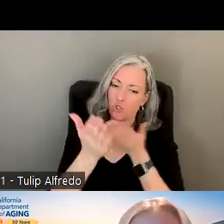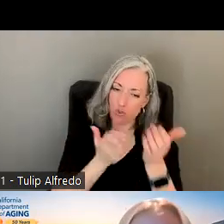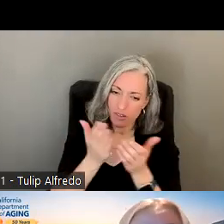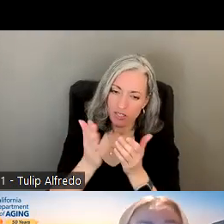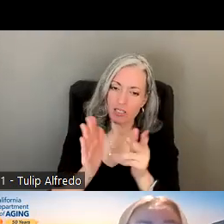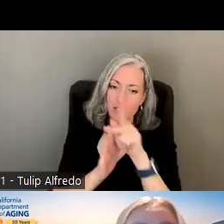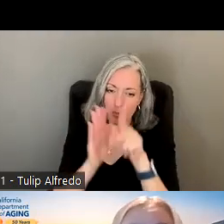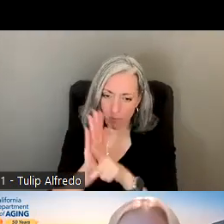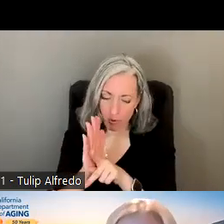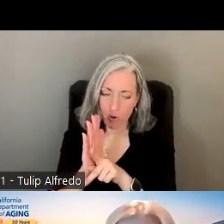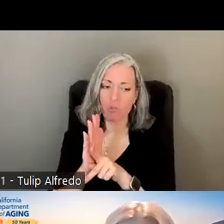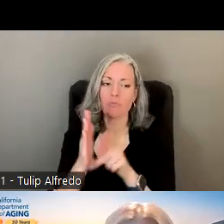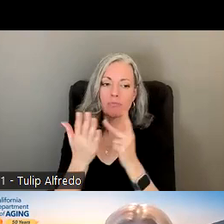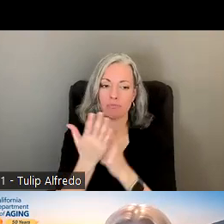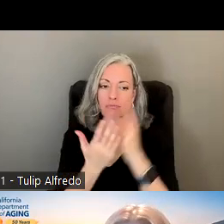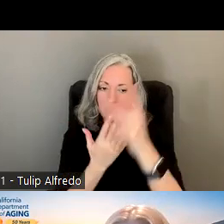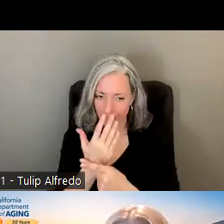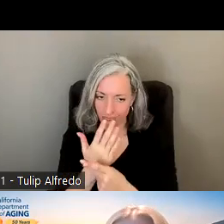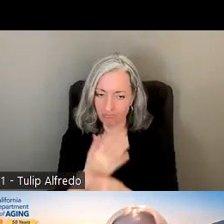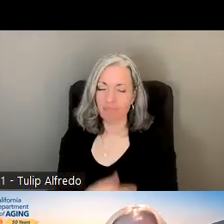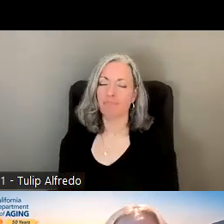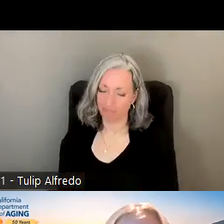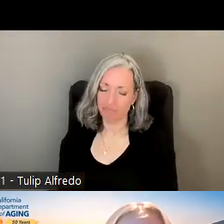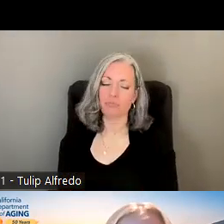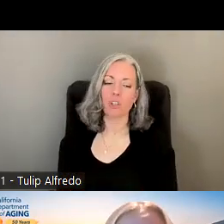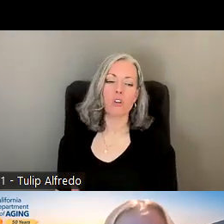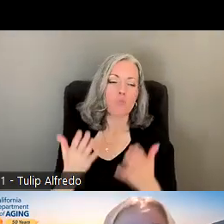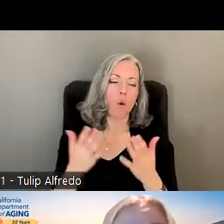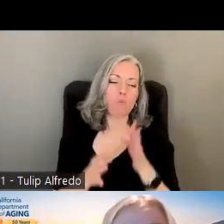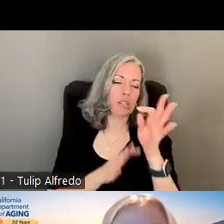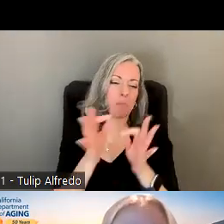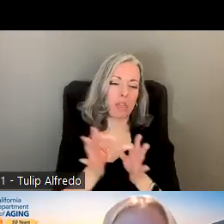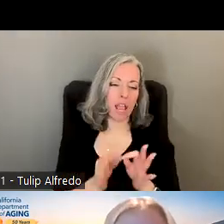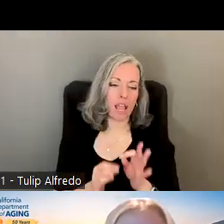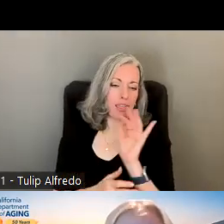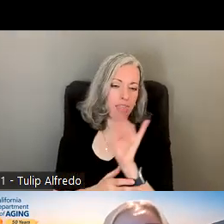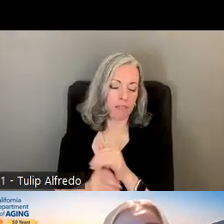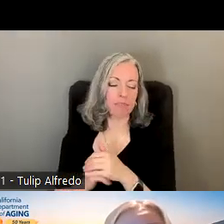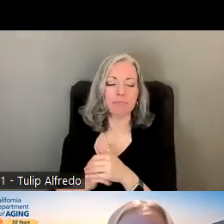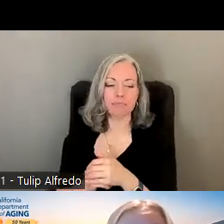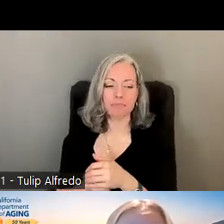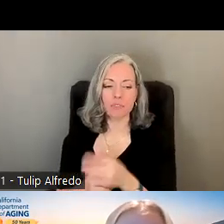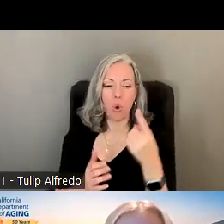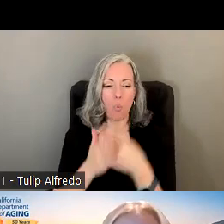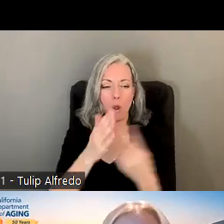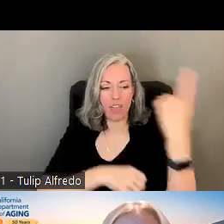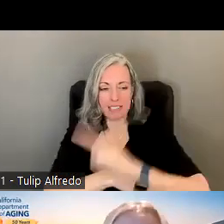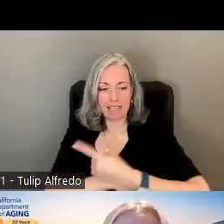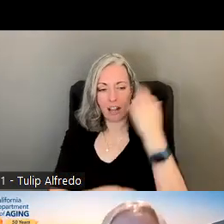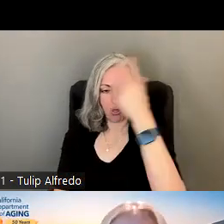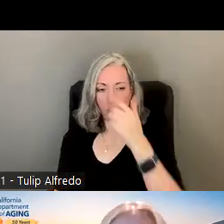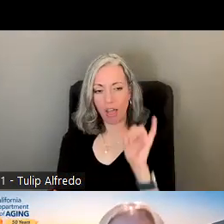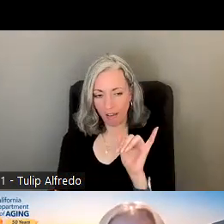policies. And so just wanted to kind of walk us through what the day is going to look